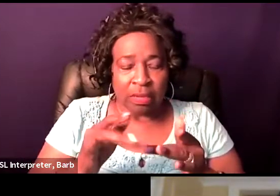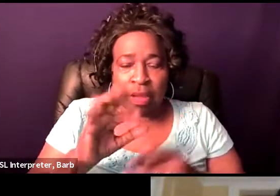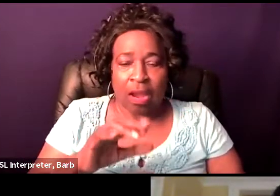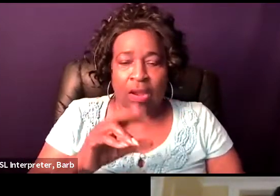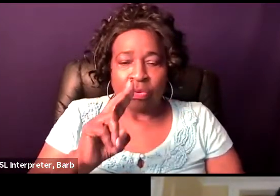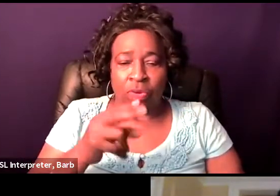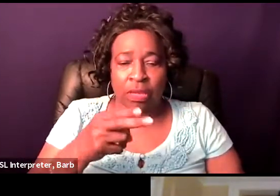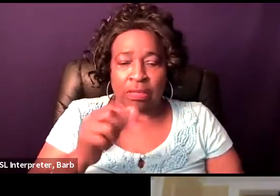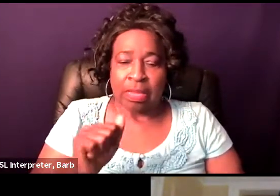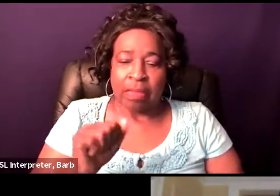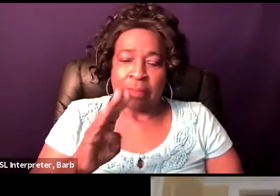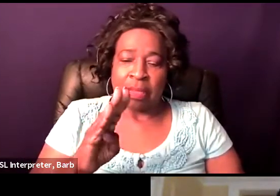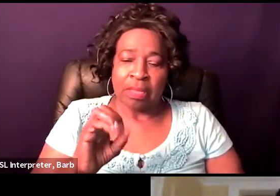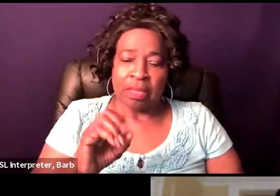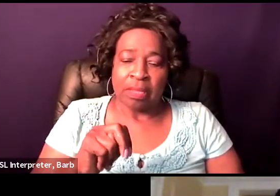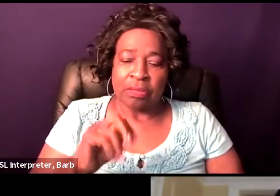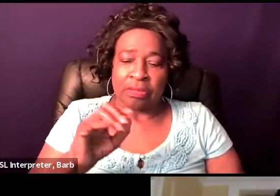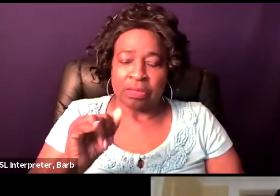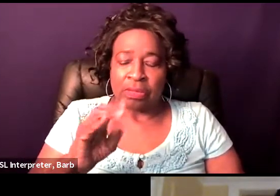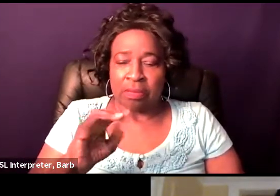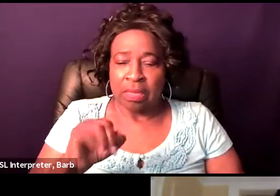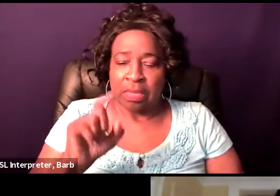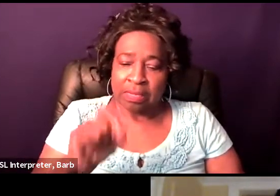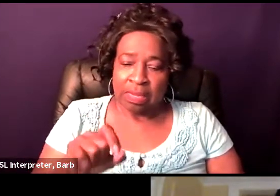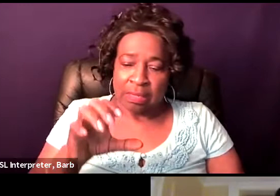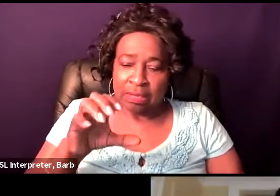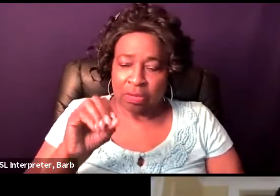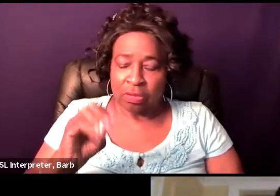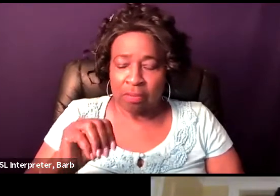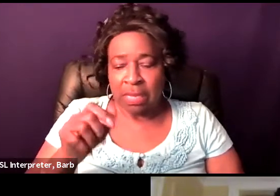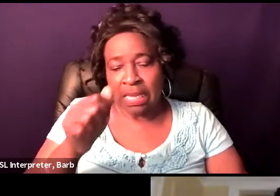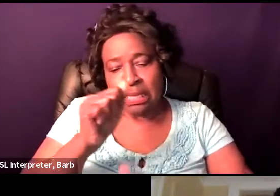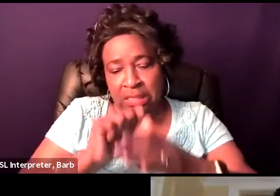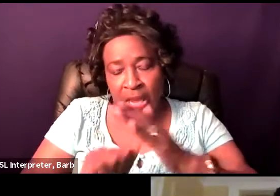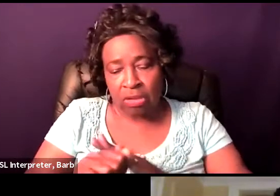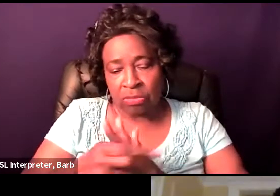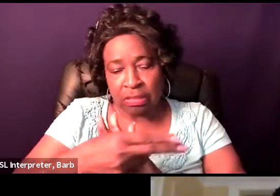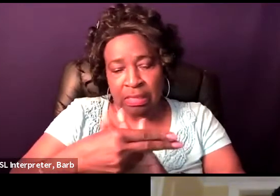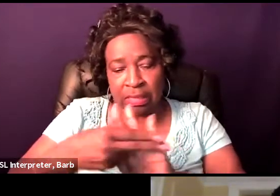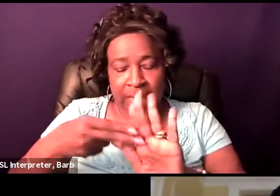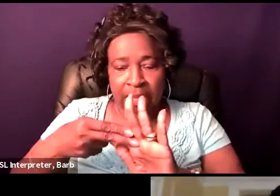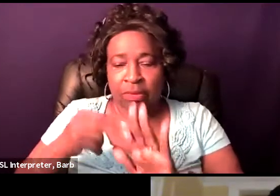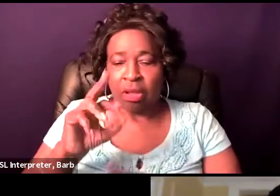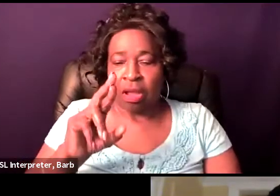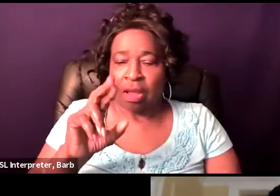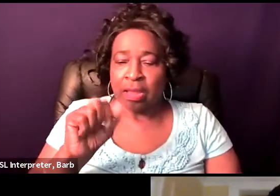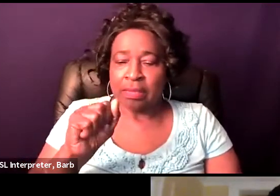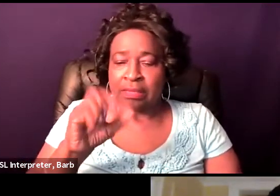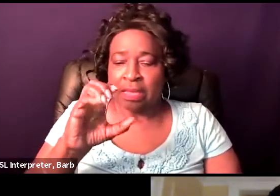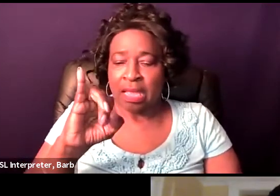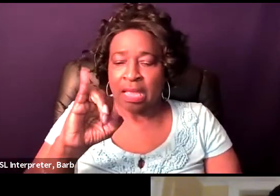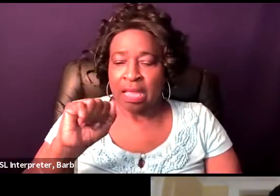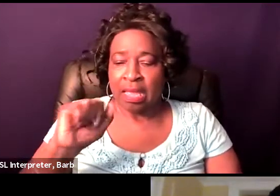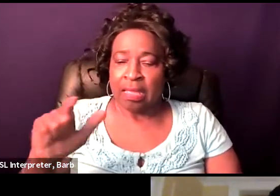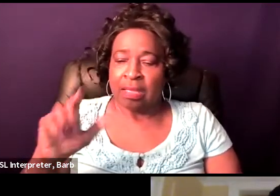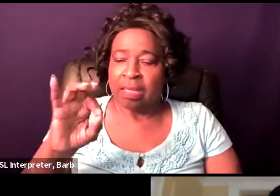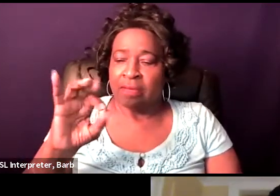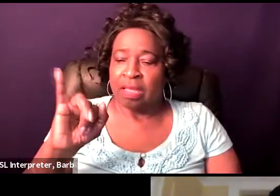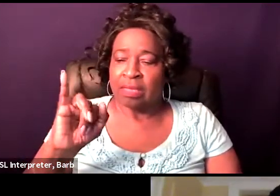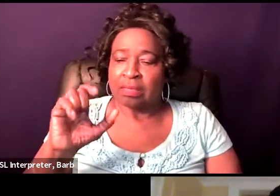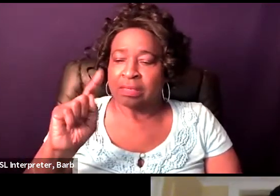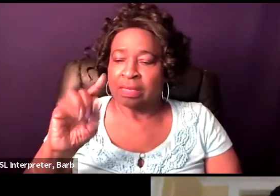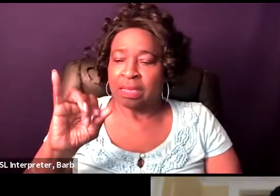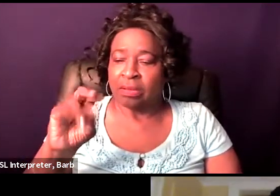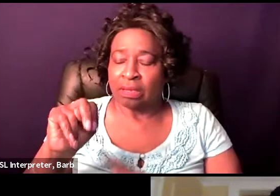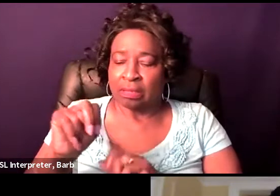ruhabenjamin.com, the research tab, it's under the label racial fictions. And essentially it imagines a band